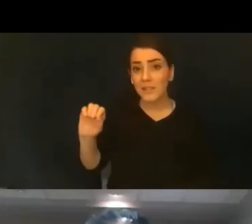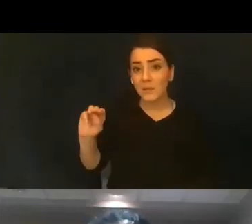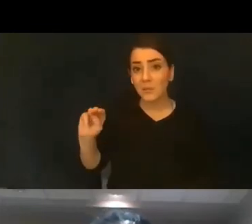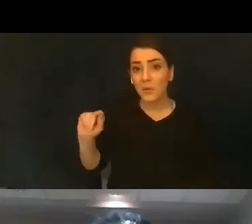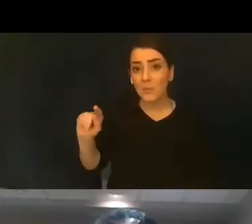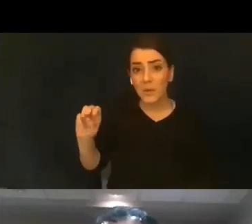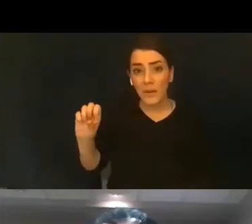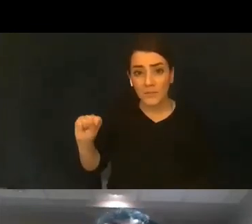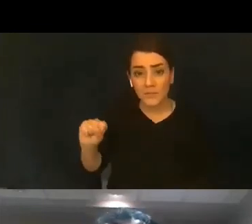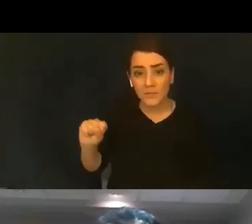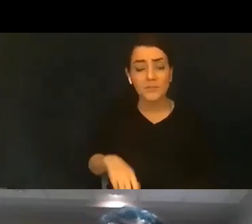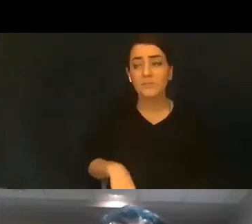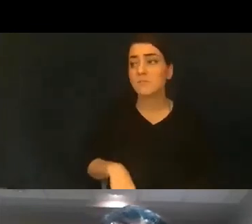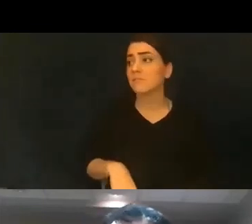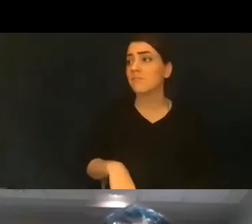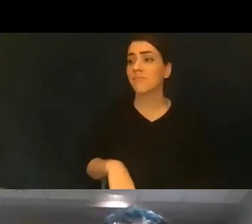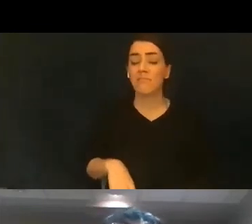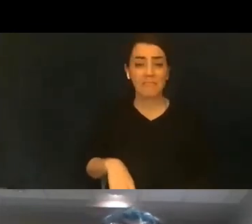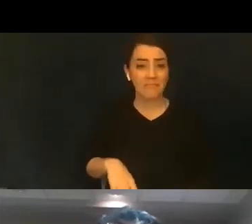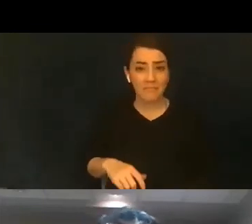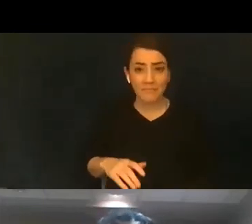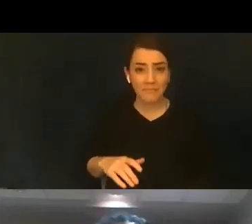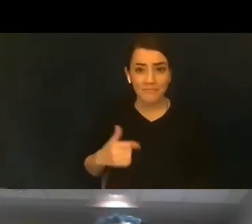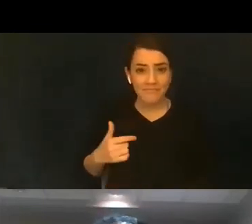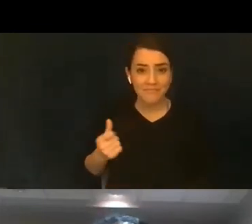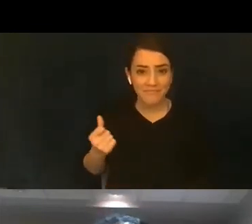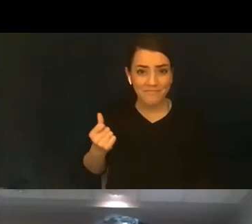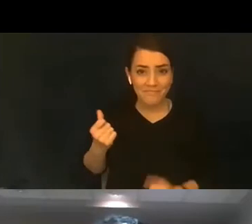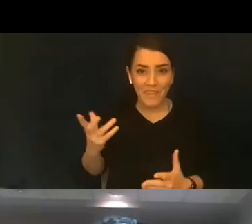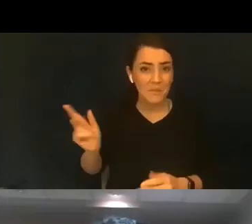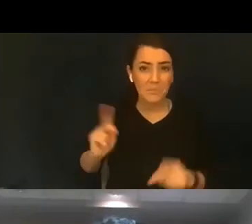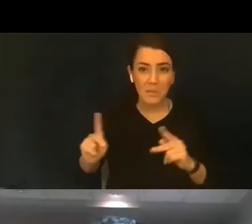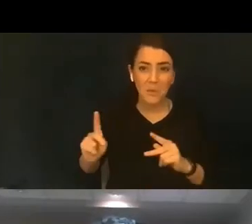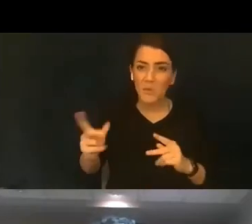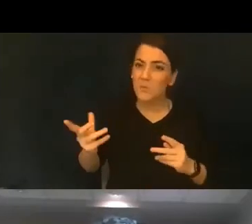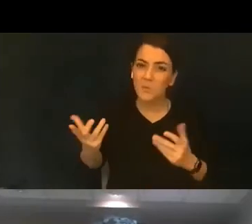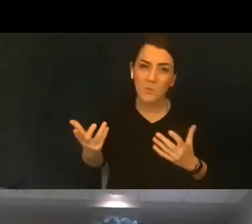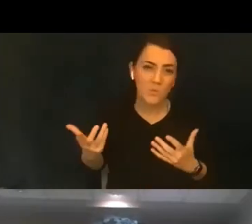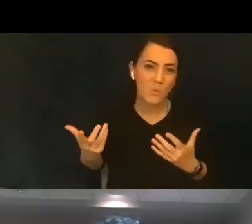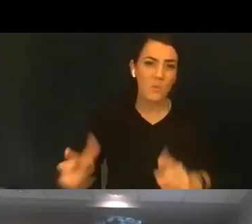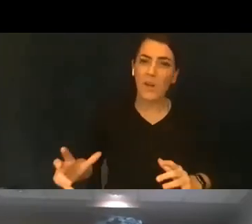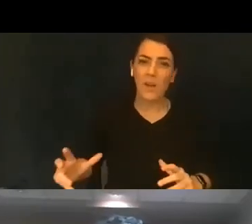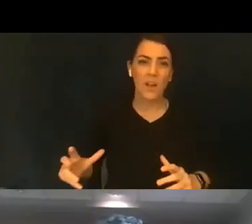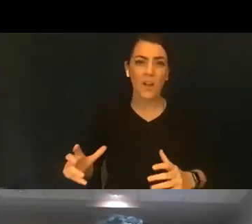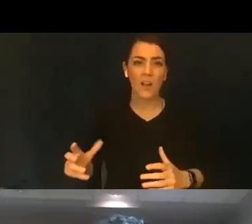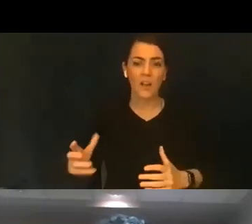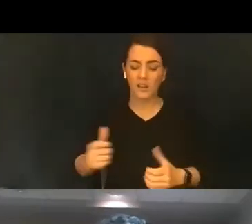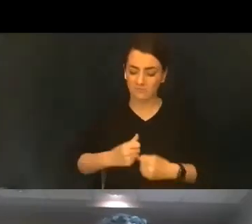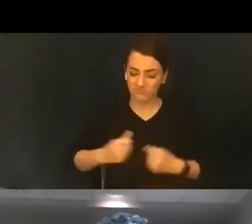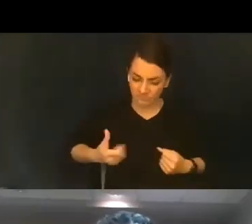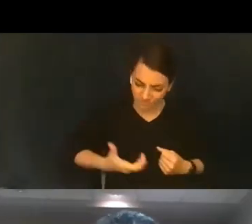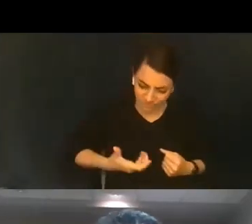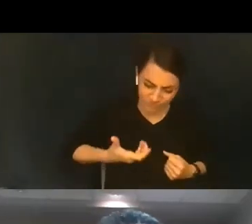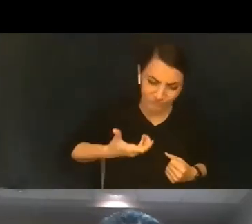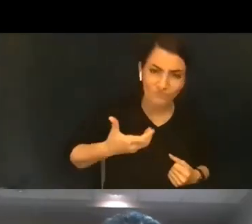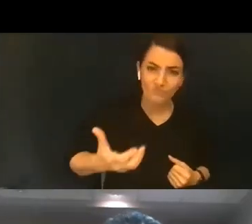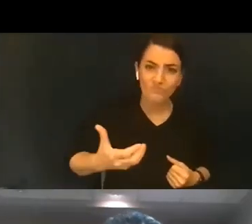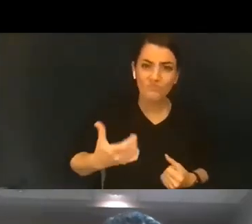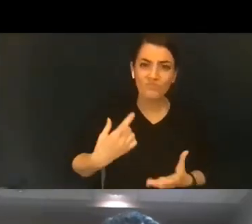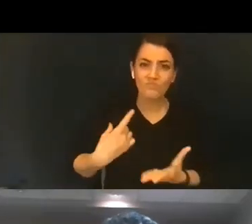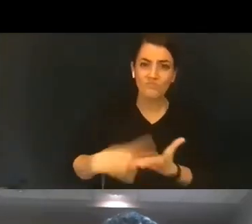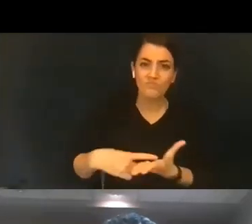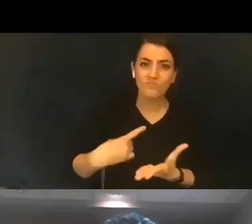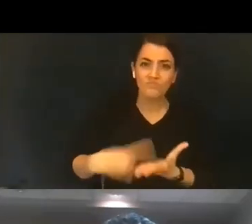sometimes it's been a crossroad with their neighbors. people are living in America today,